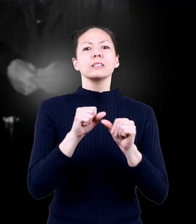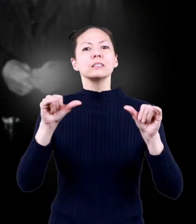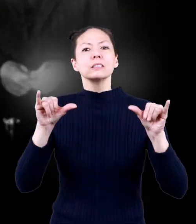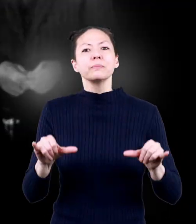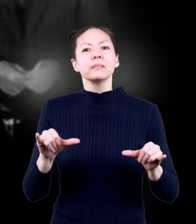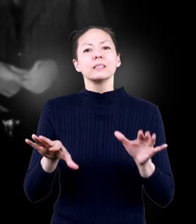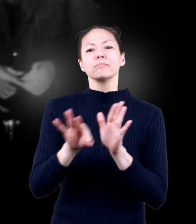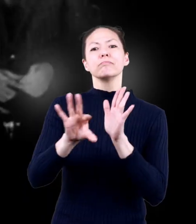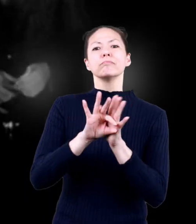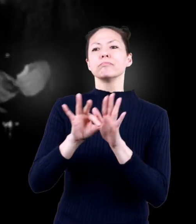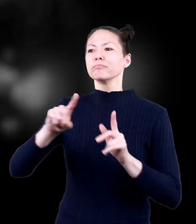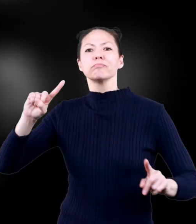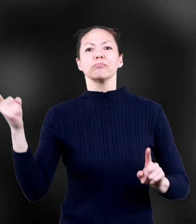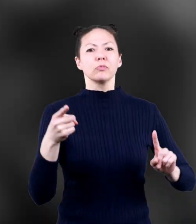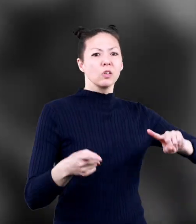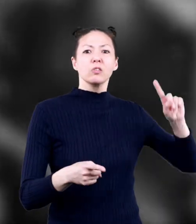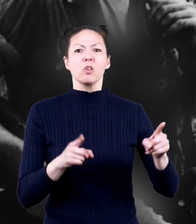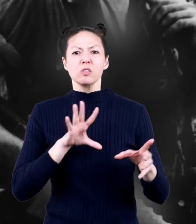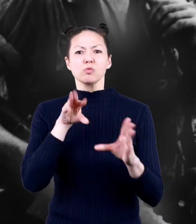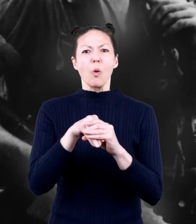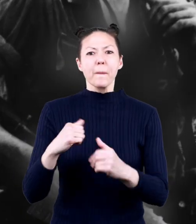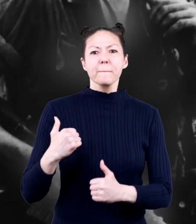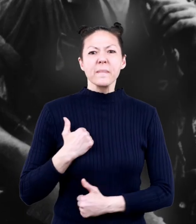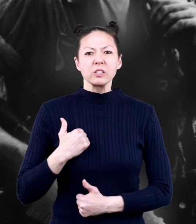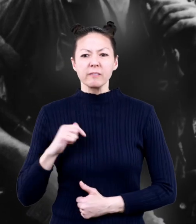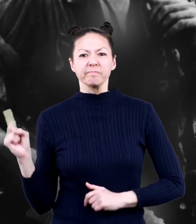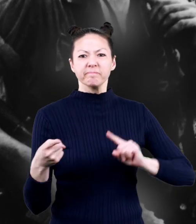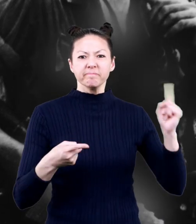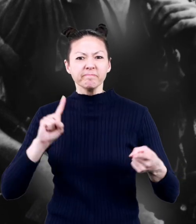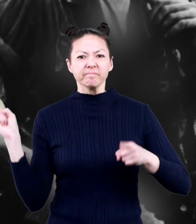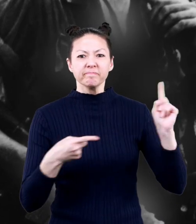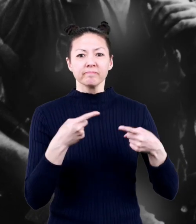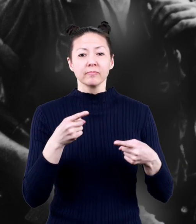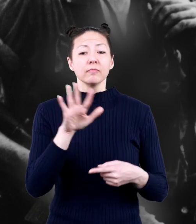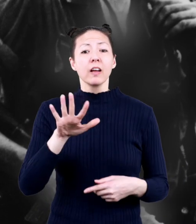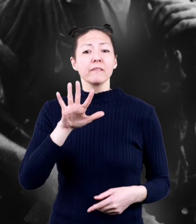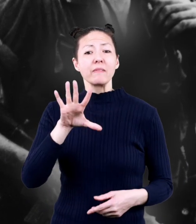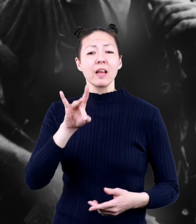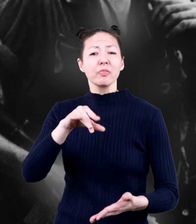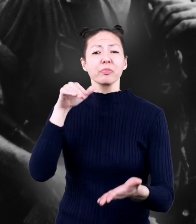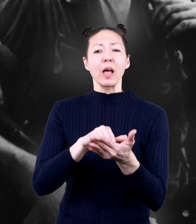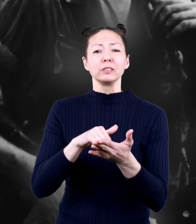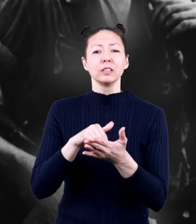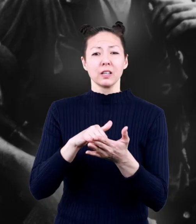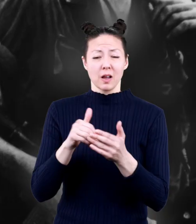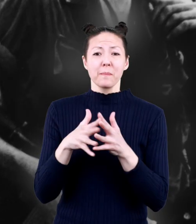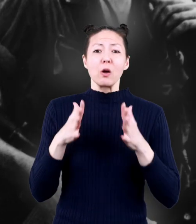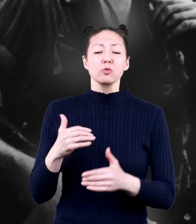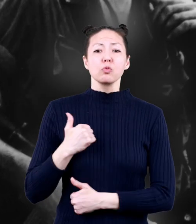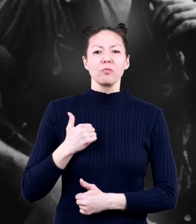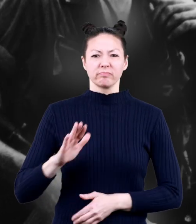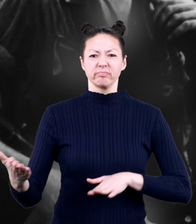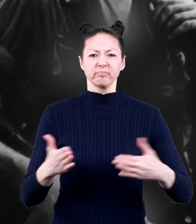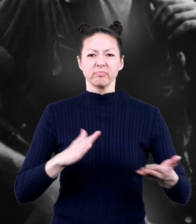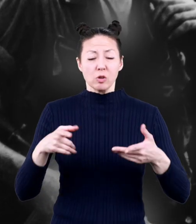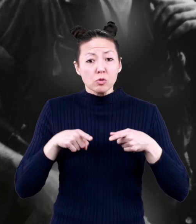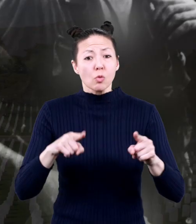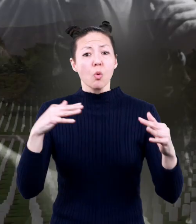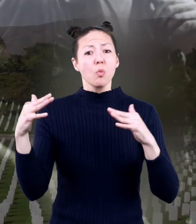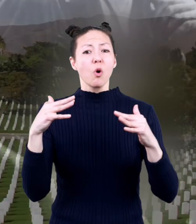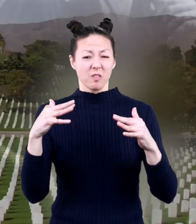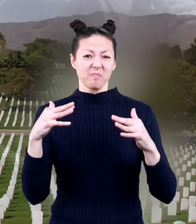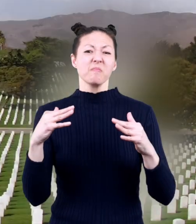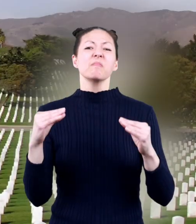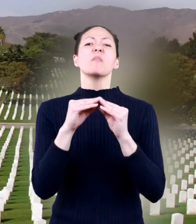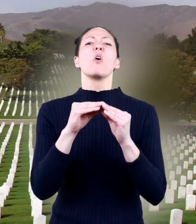lottery system, which selected men and required them to join the military. Over 58,000 American troops died during